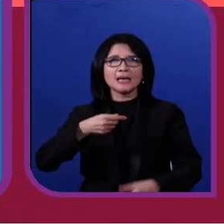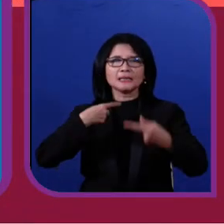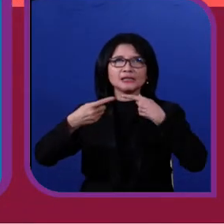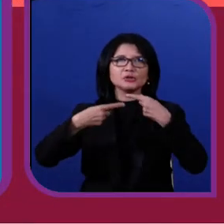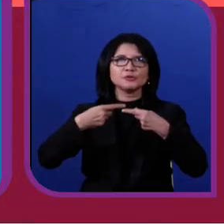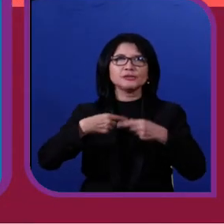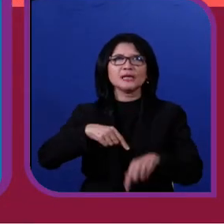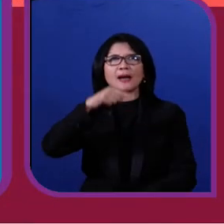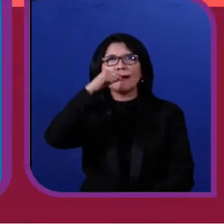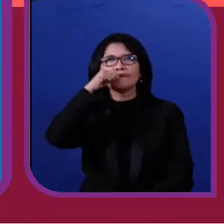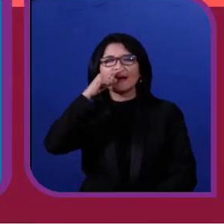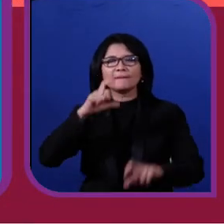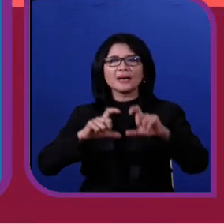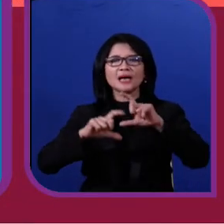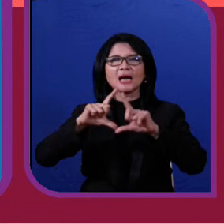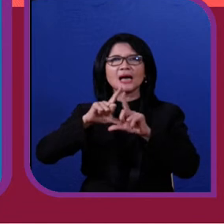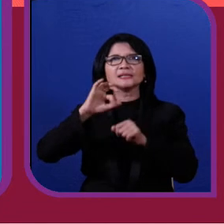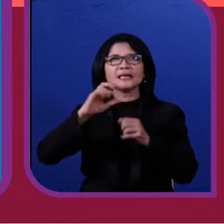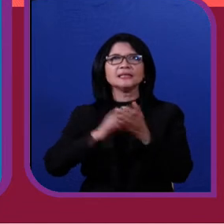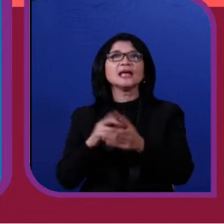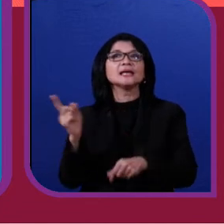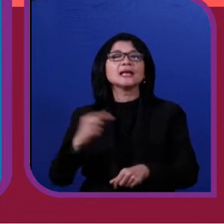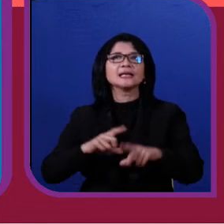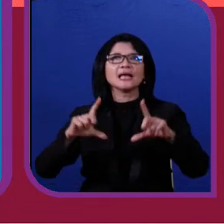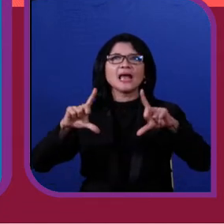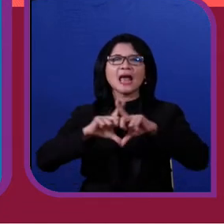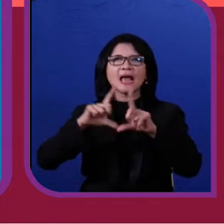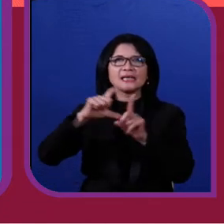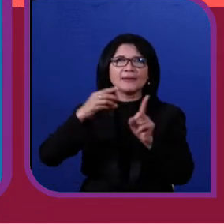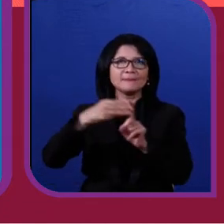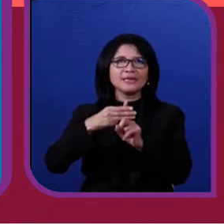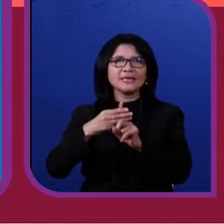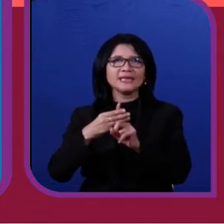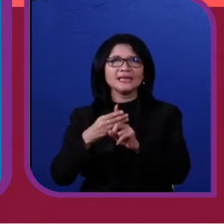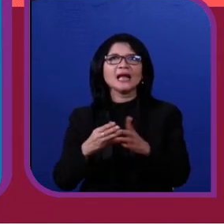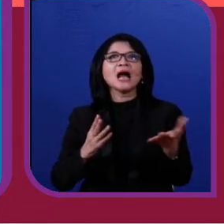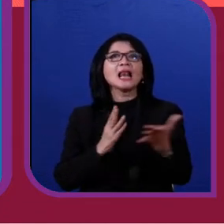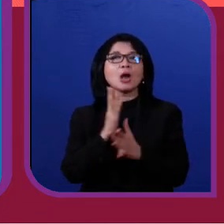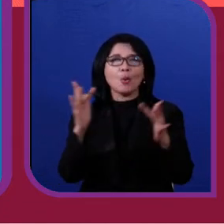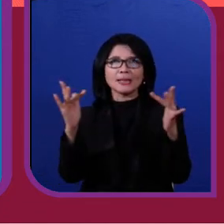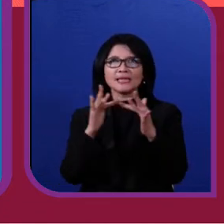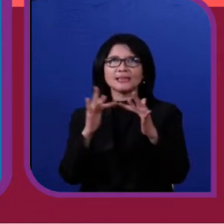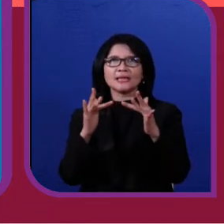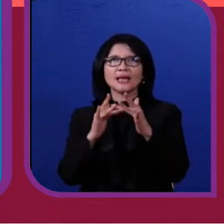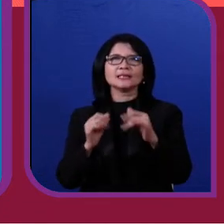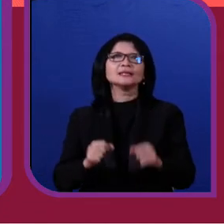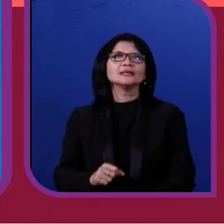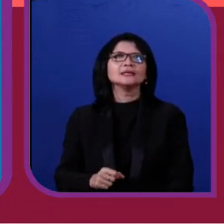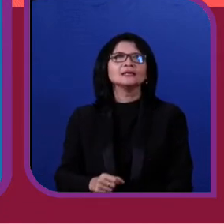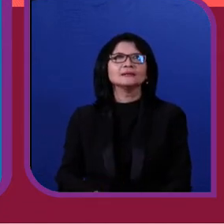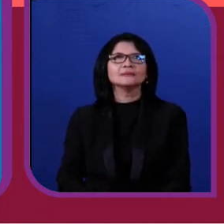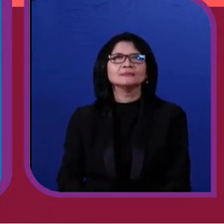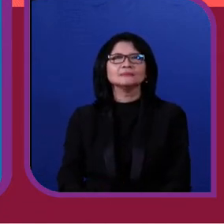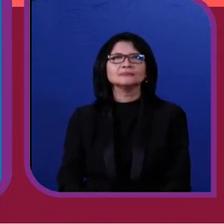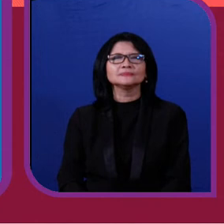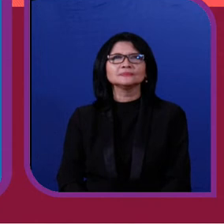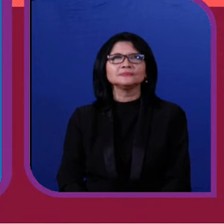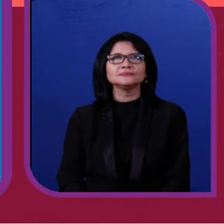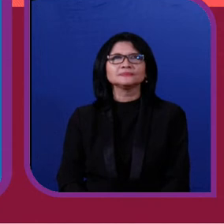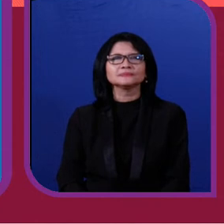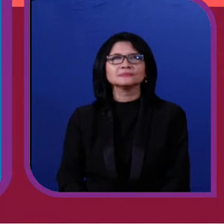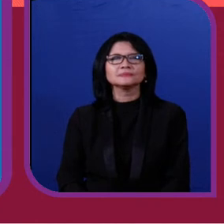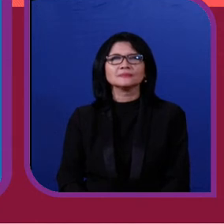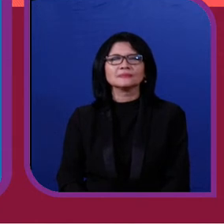Debby is joining online and the second one is the justru justo Alessandro from its PC Bang